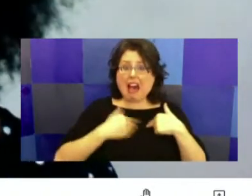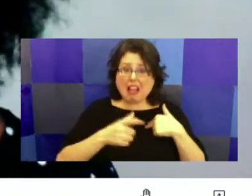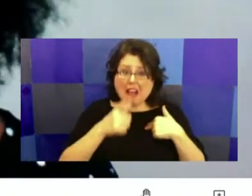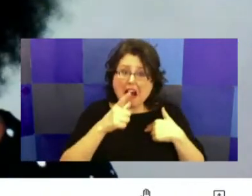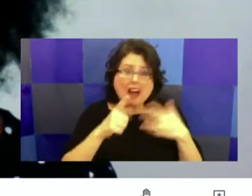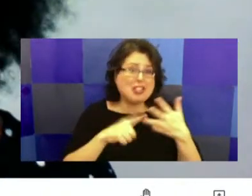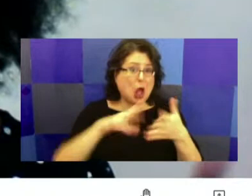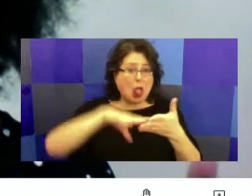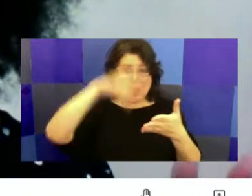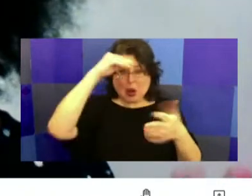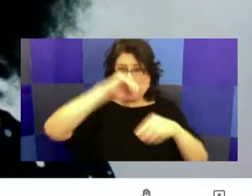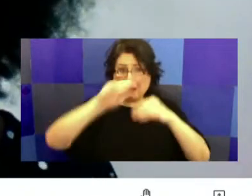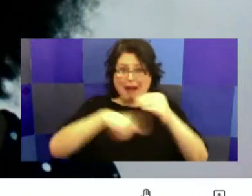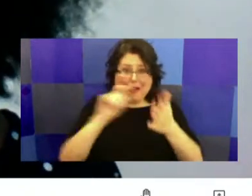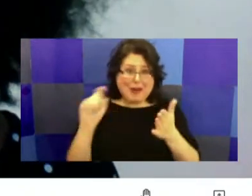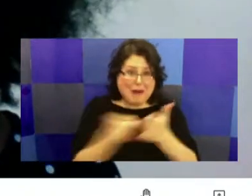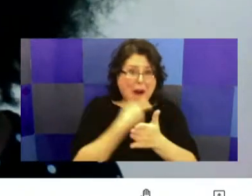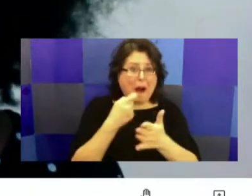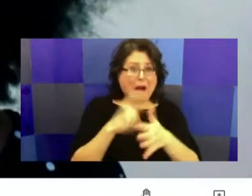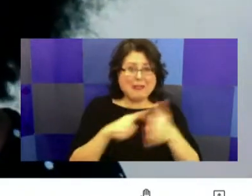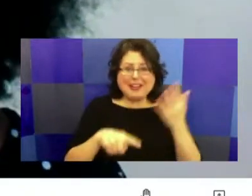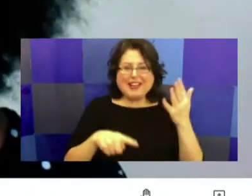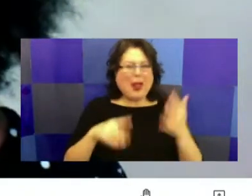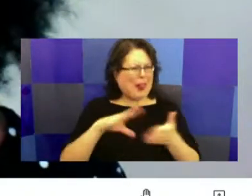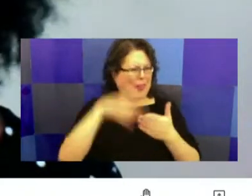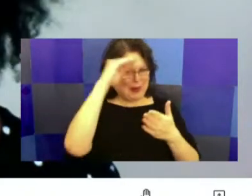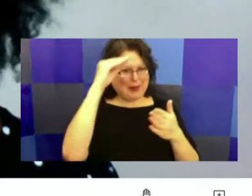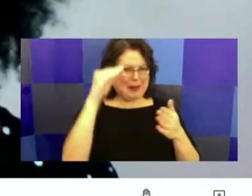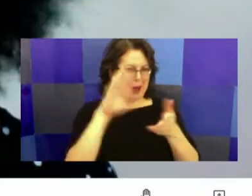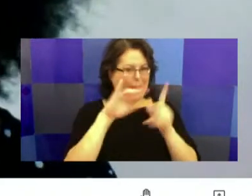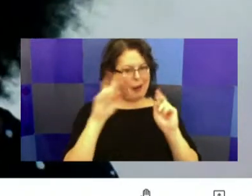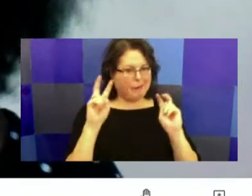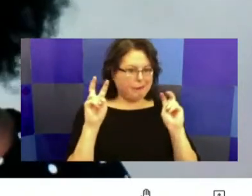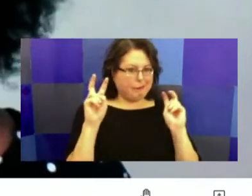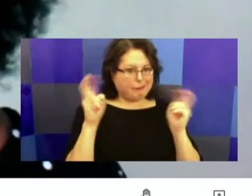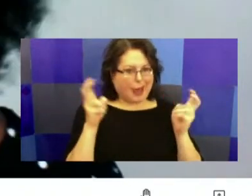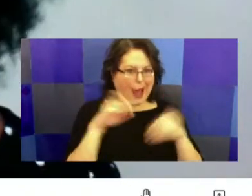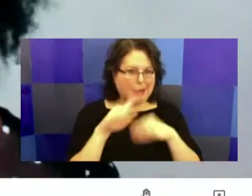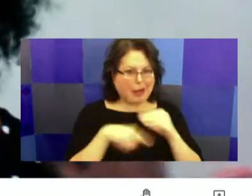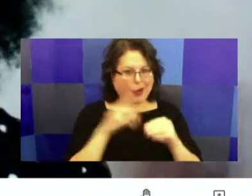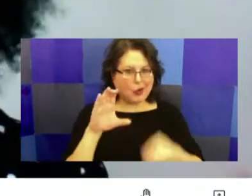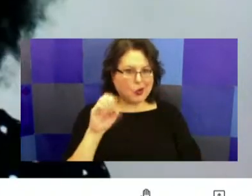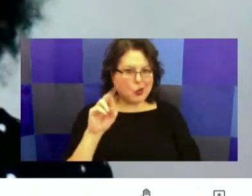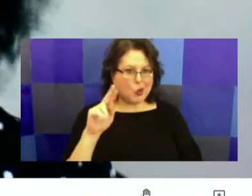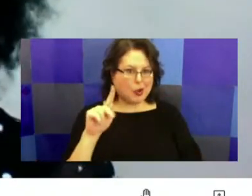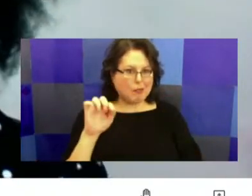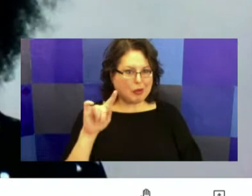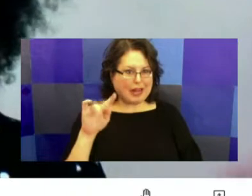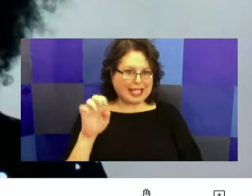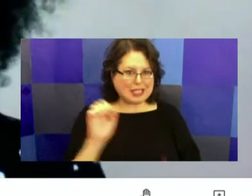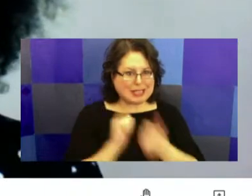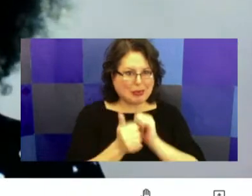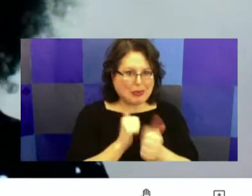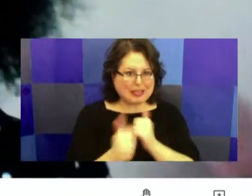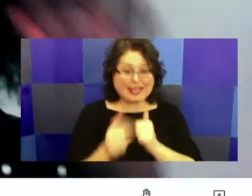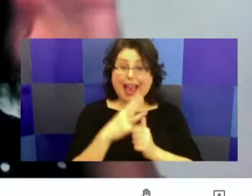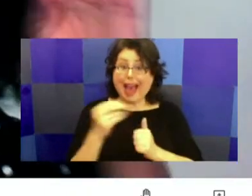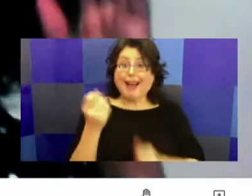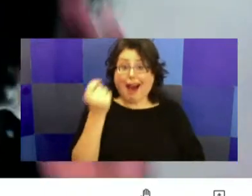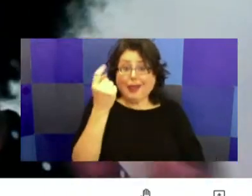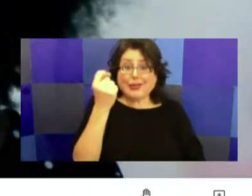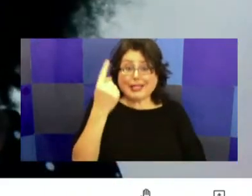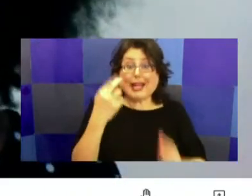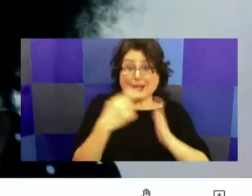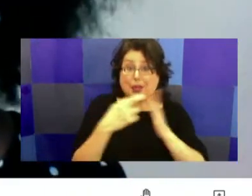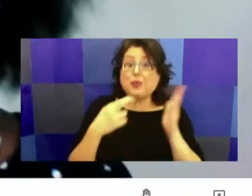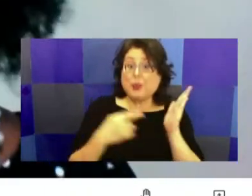golfing and other quote unquote corporate sports and the importance of being able to at least understand the rules and